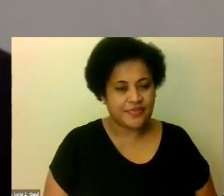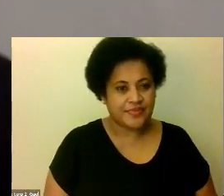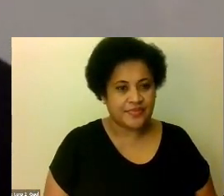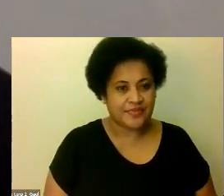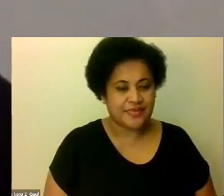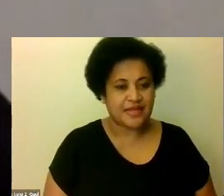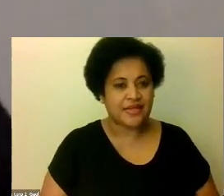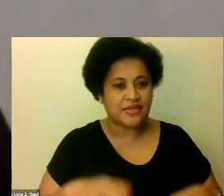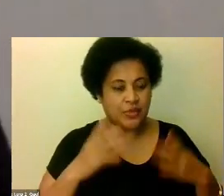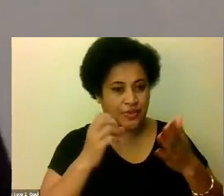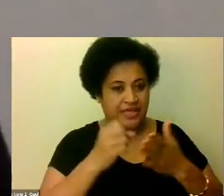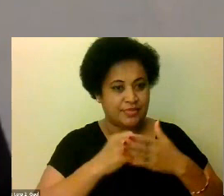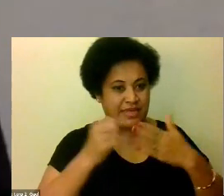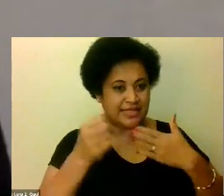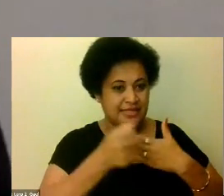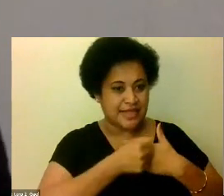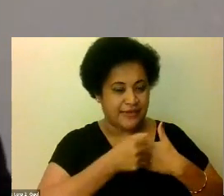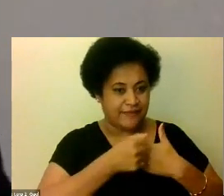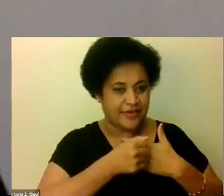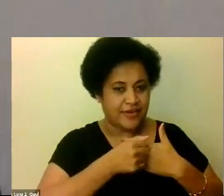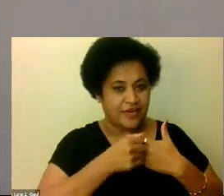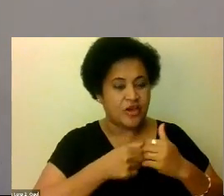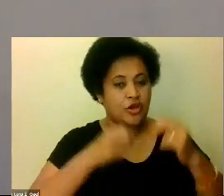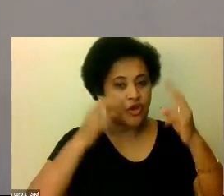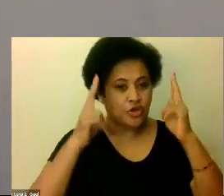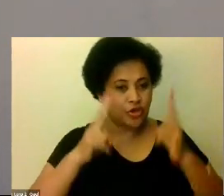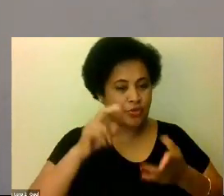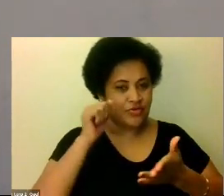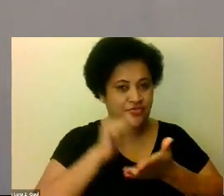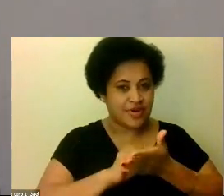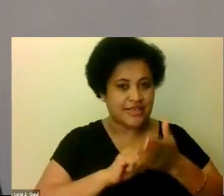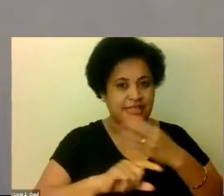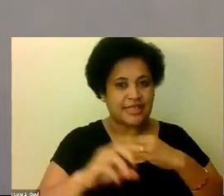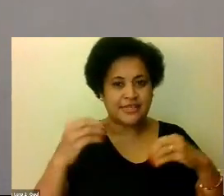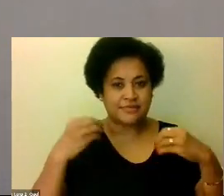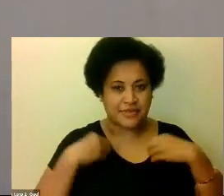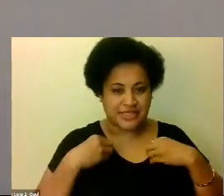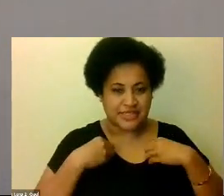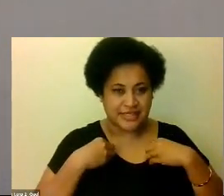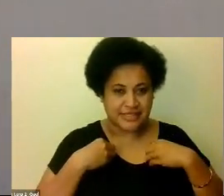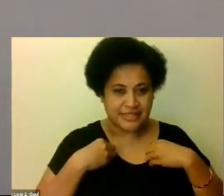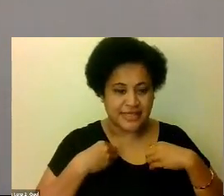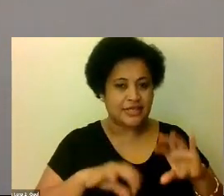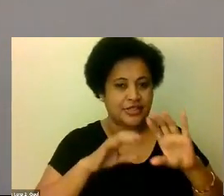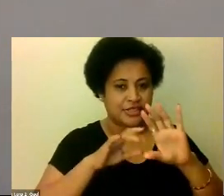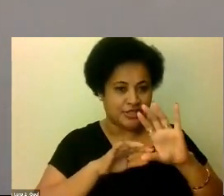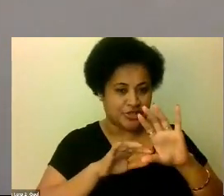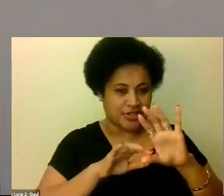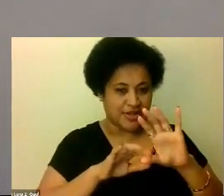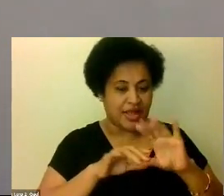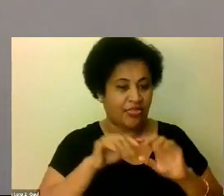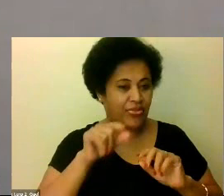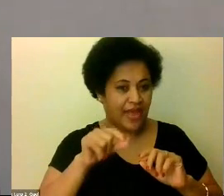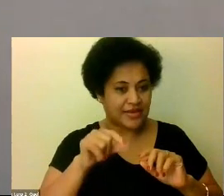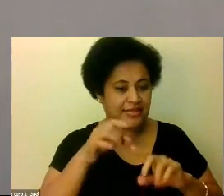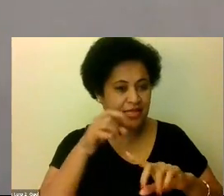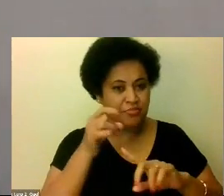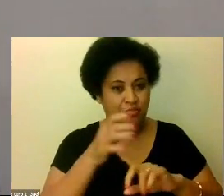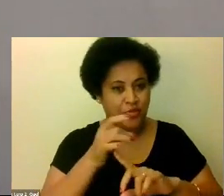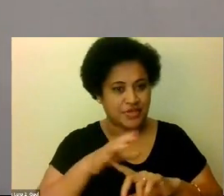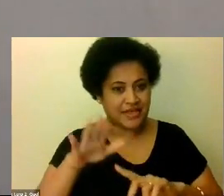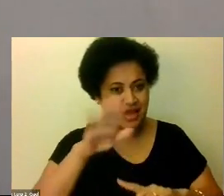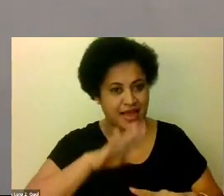Safeguarding human rights in business, as well as building inclusive digital economies, is a key focus area